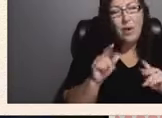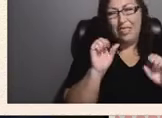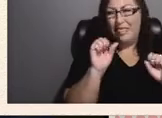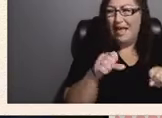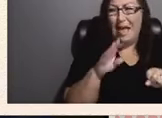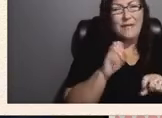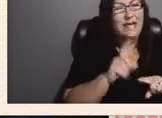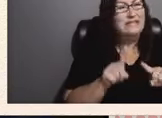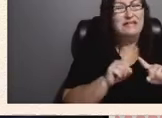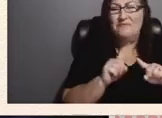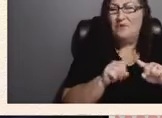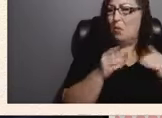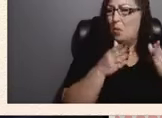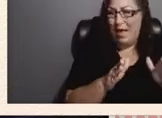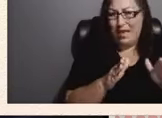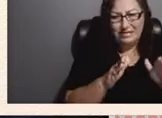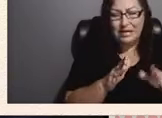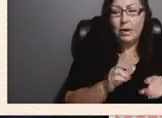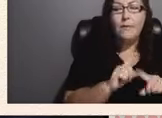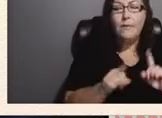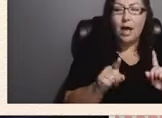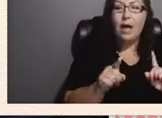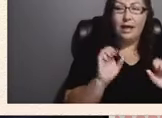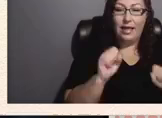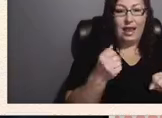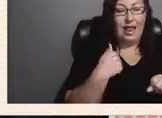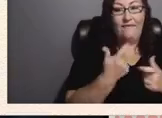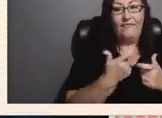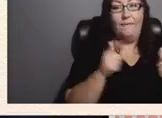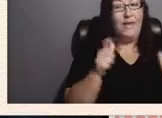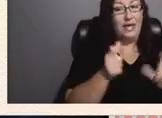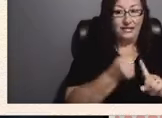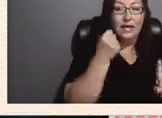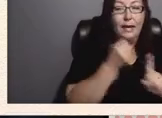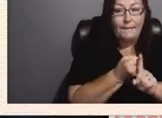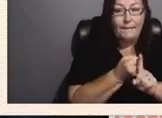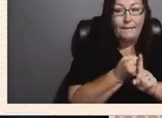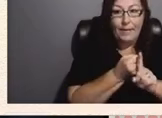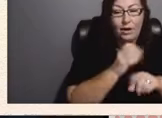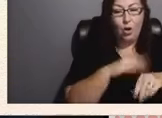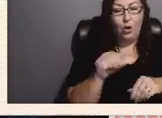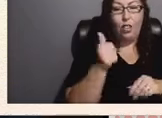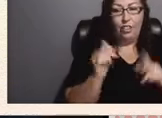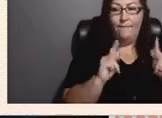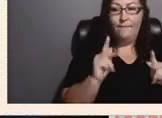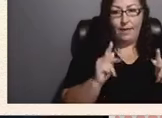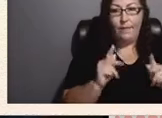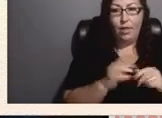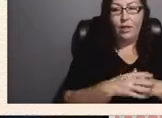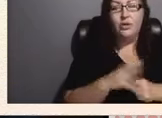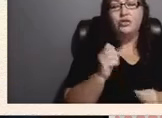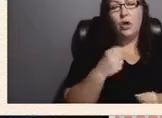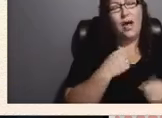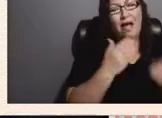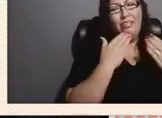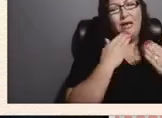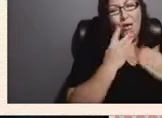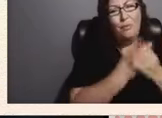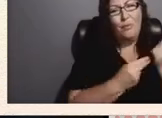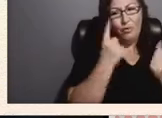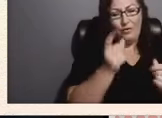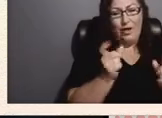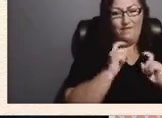forms, but it can have the biggest impact on others. And so I thank you both for giving me the